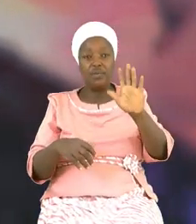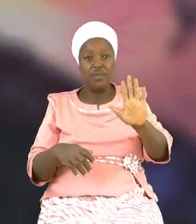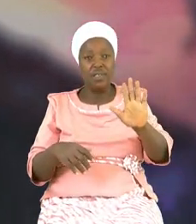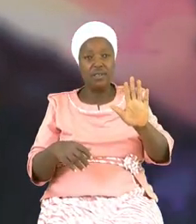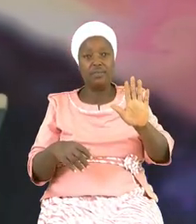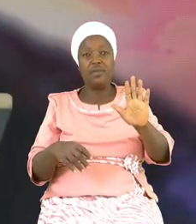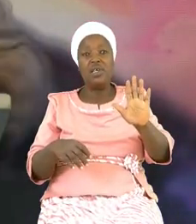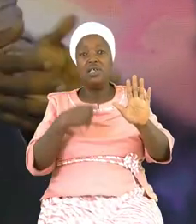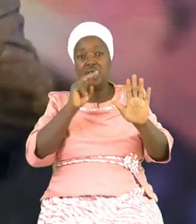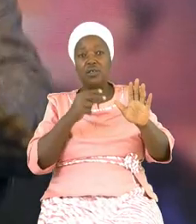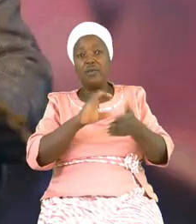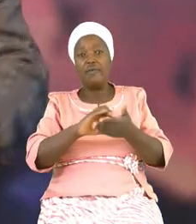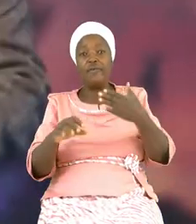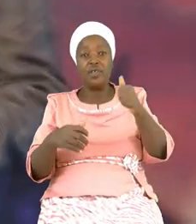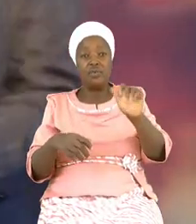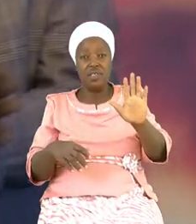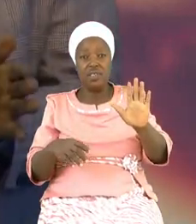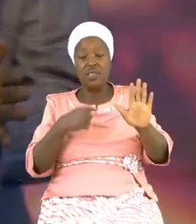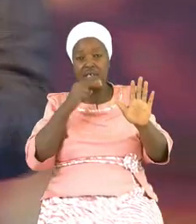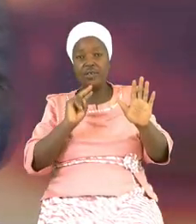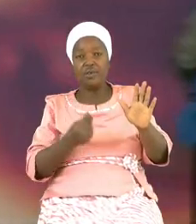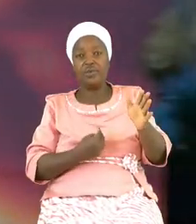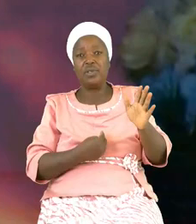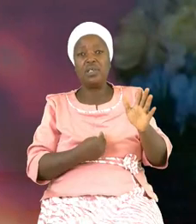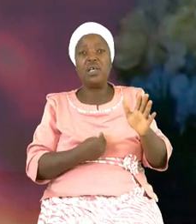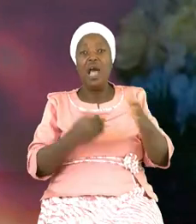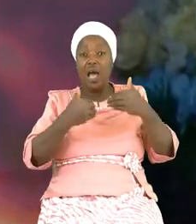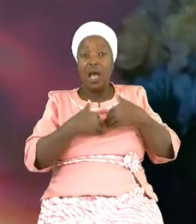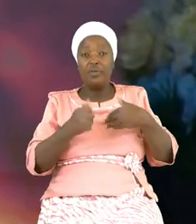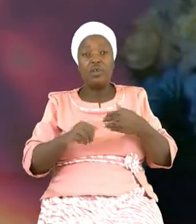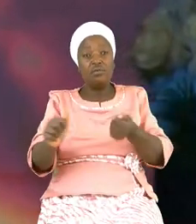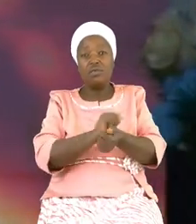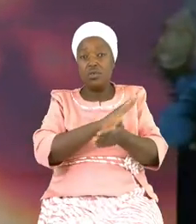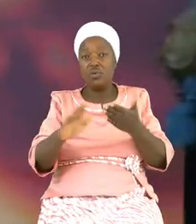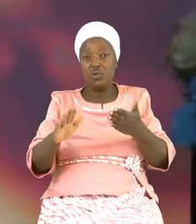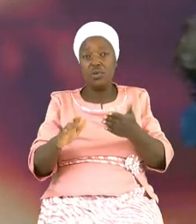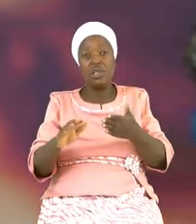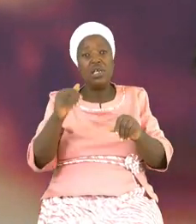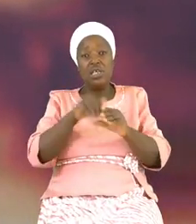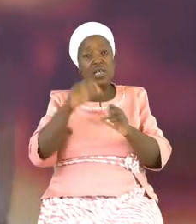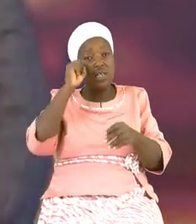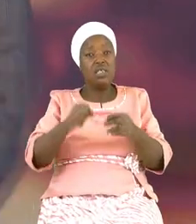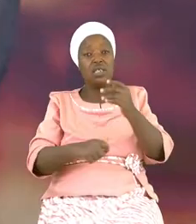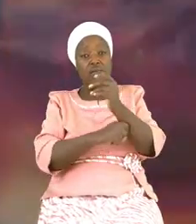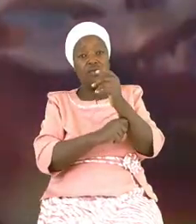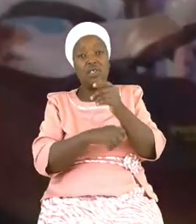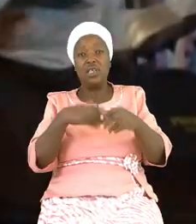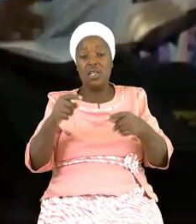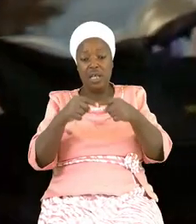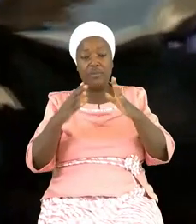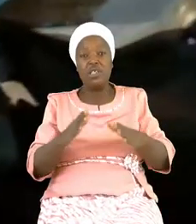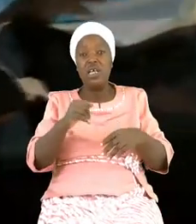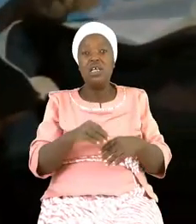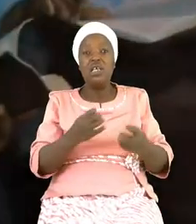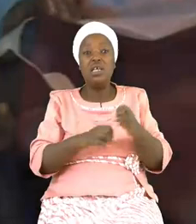verse 15, it tells us, having abolished in his flesh the enmity, even the